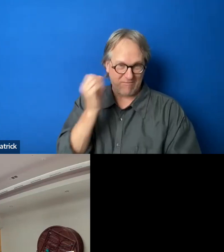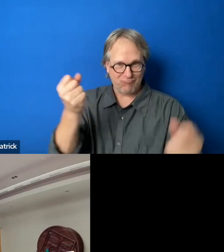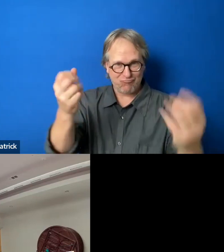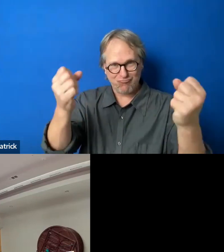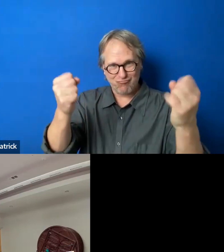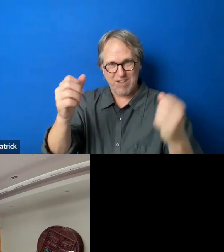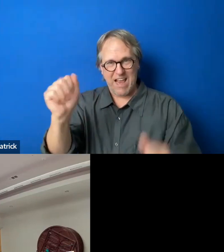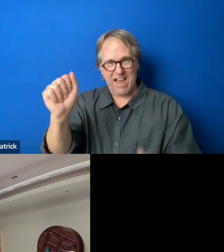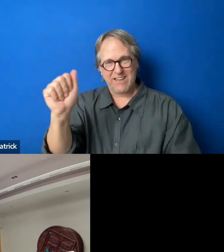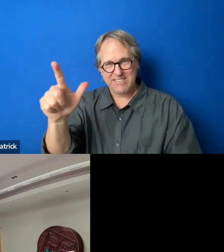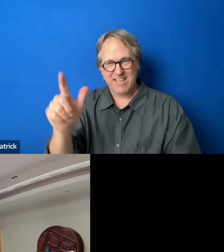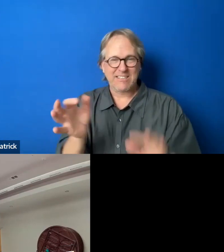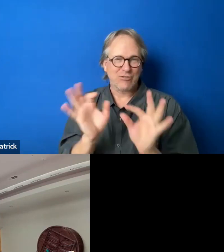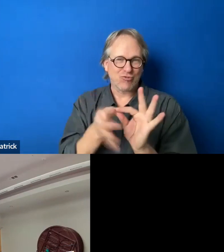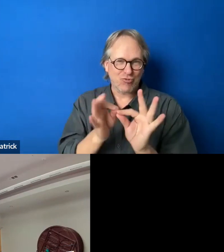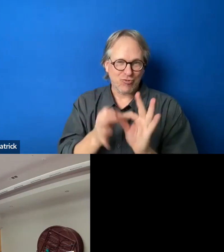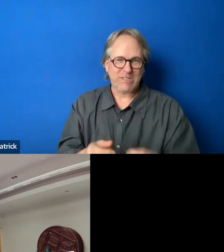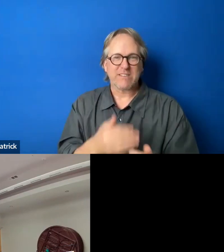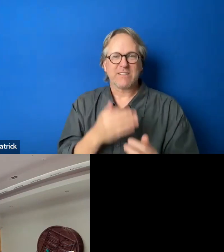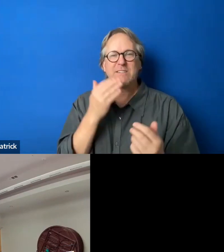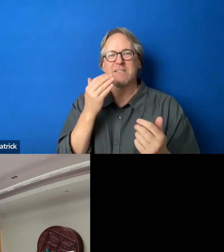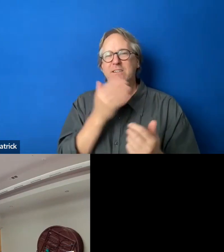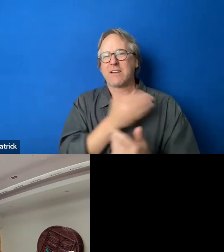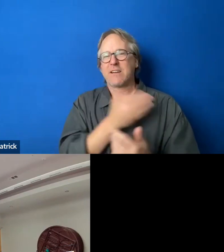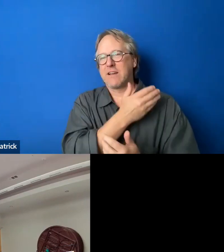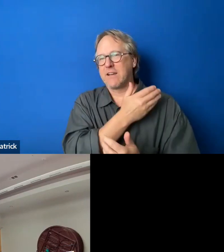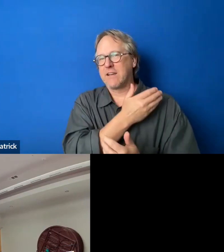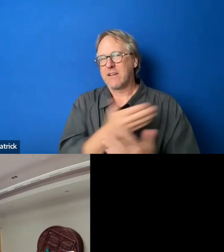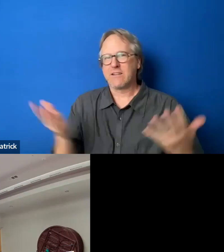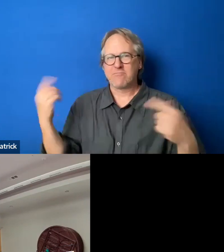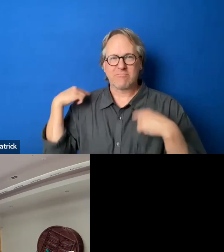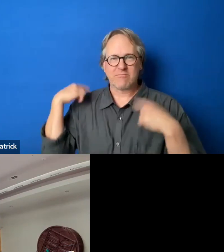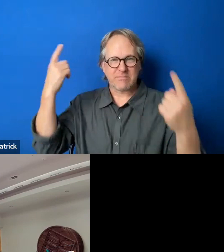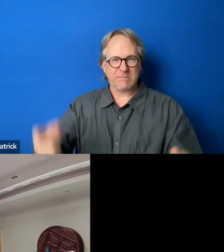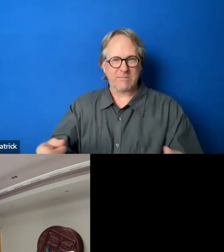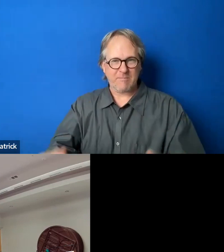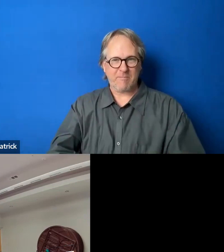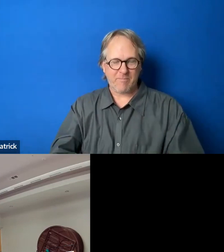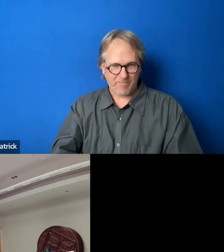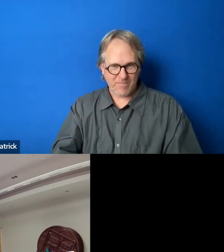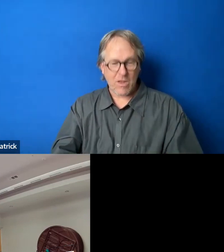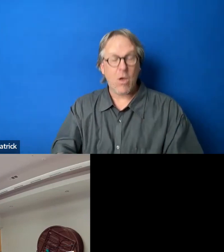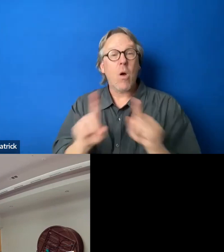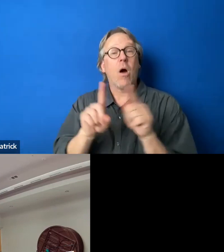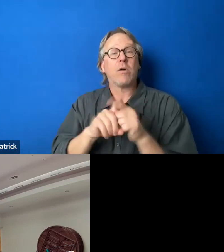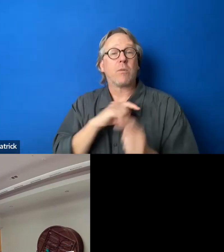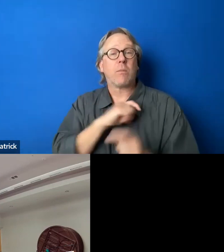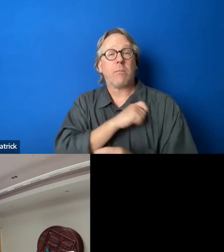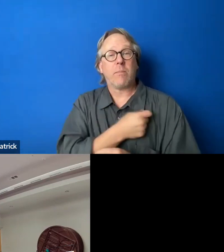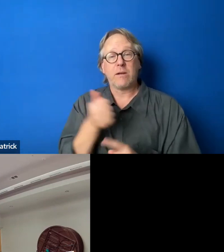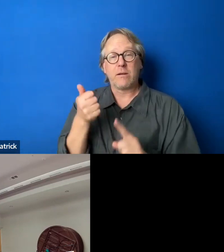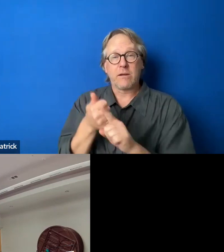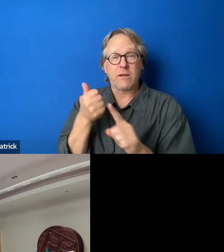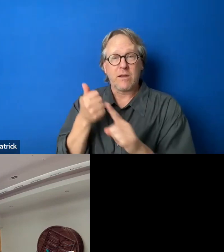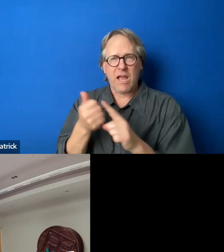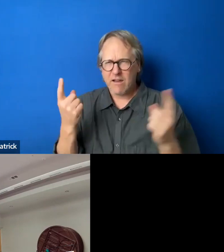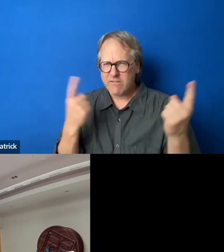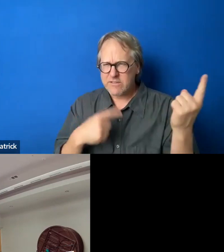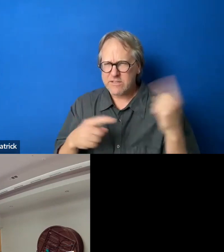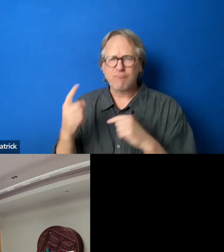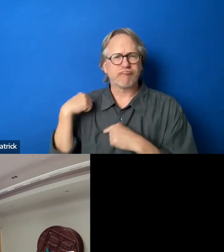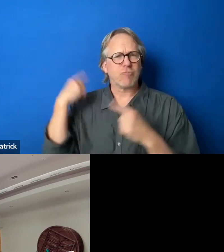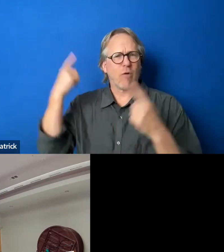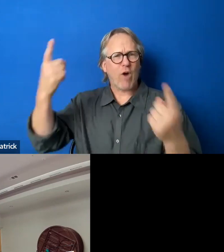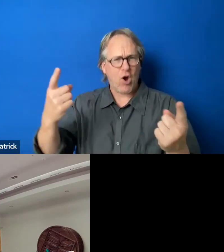ASL interpreting. For all of our webinars, thank you, Patrick. Oh, yes, Patrick has signed for all of our webinars so